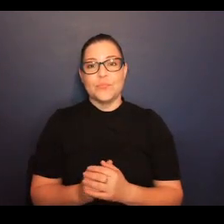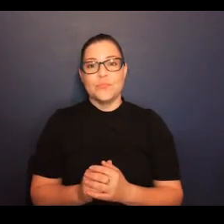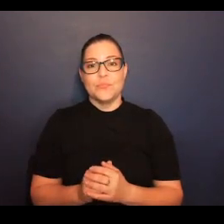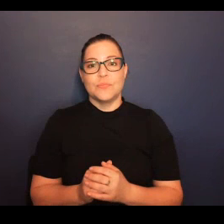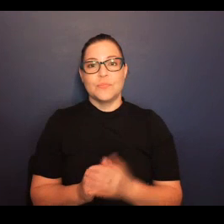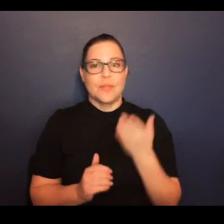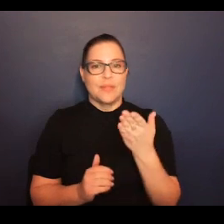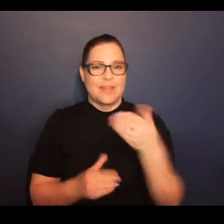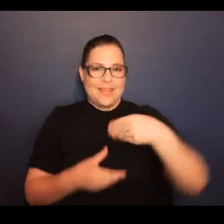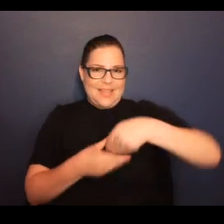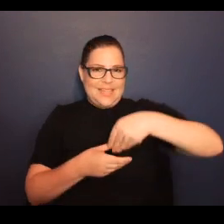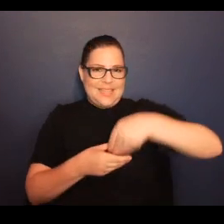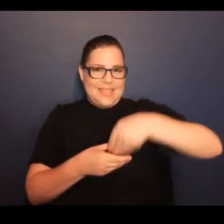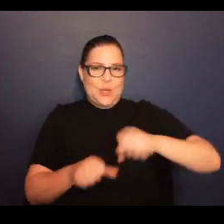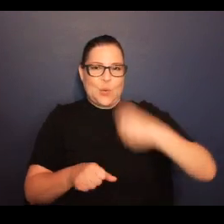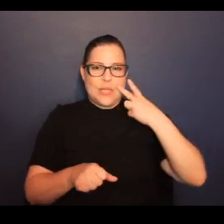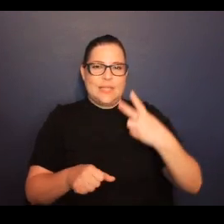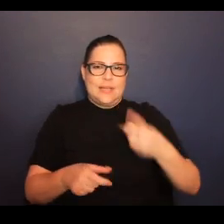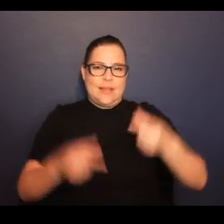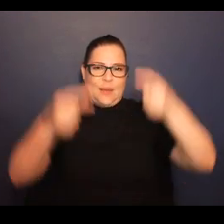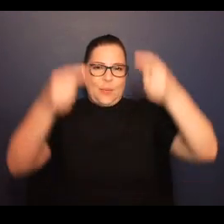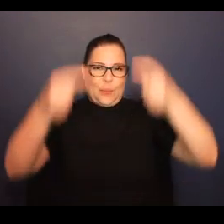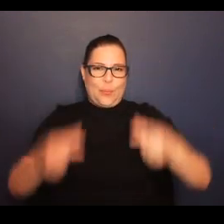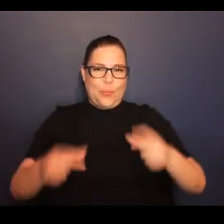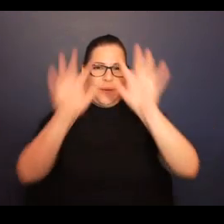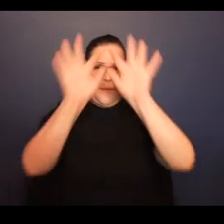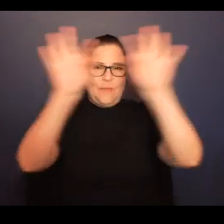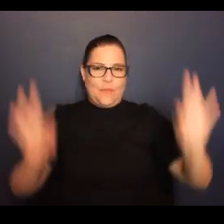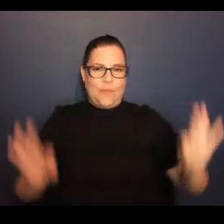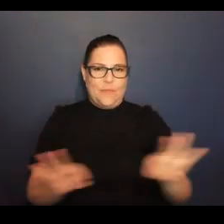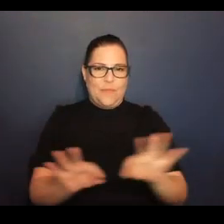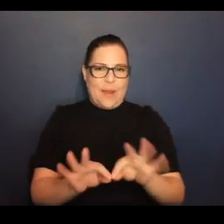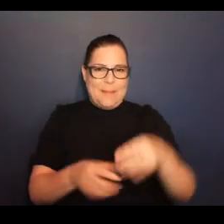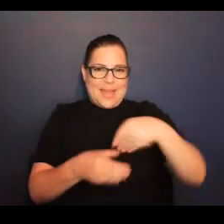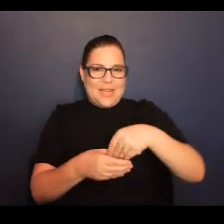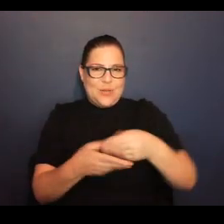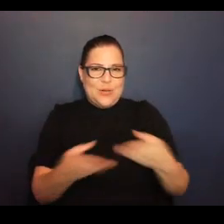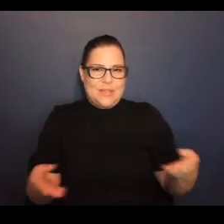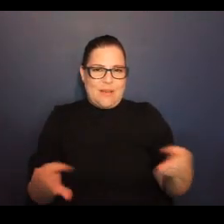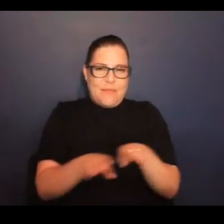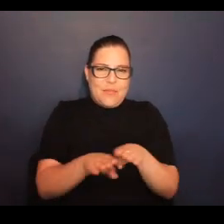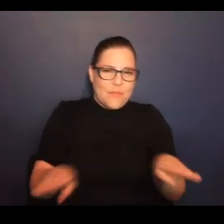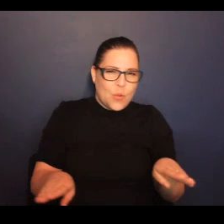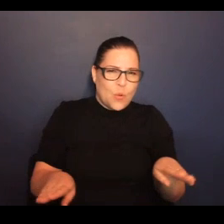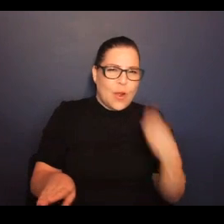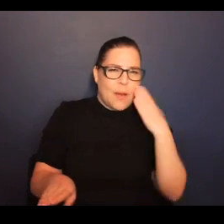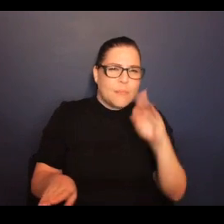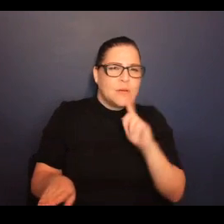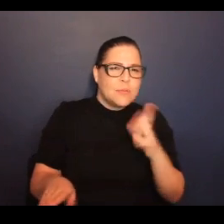And there's the inside where you can see the framing and some of the internals on that floor. I'm not sure if that's the third floor.